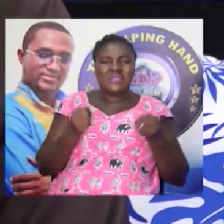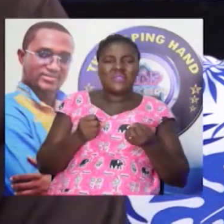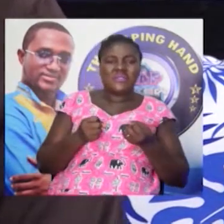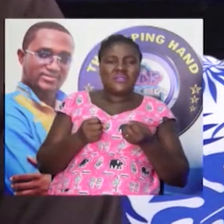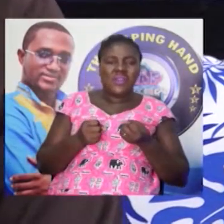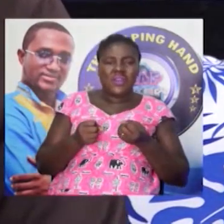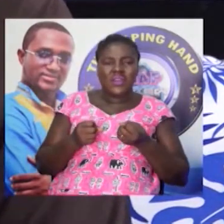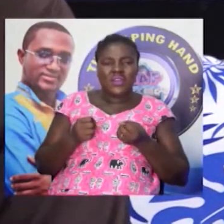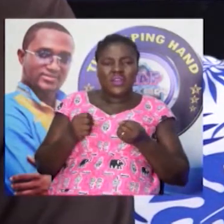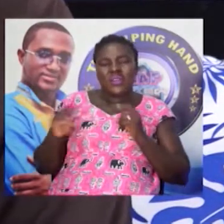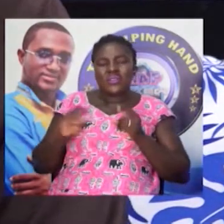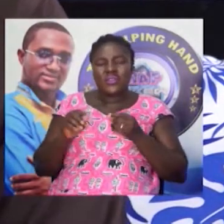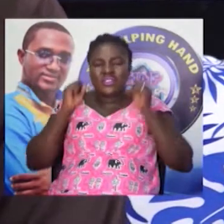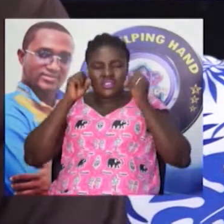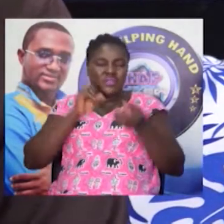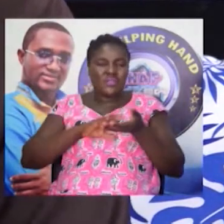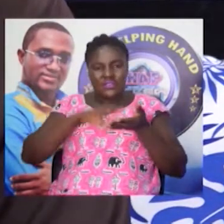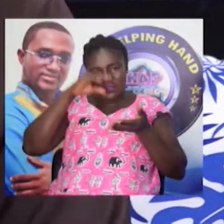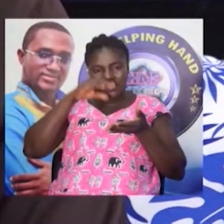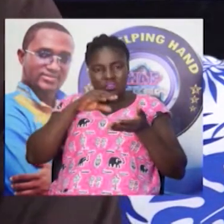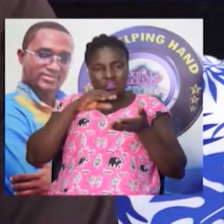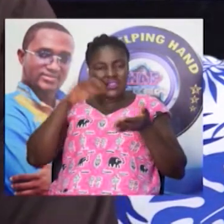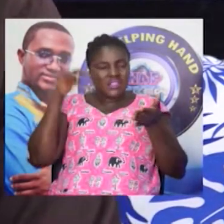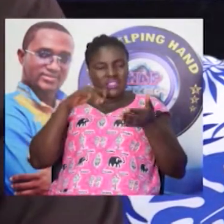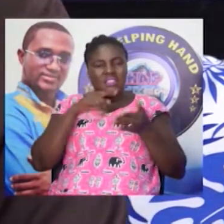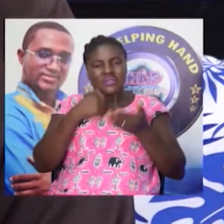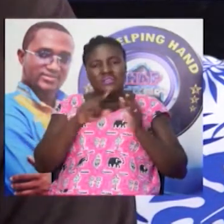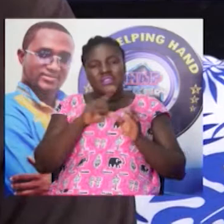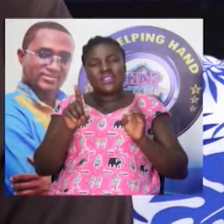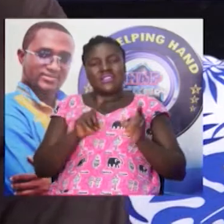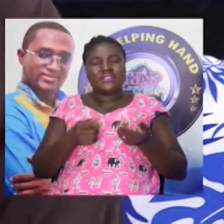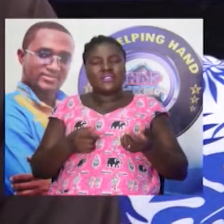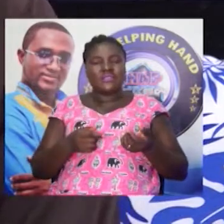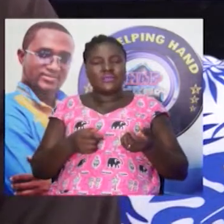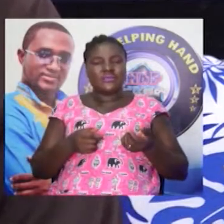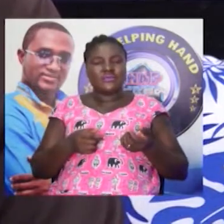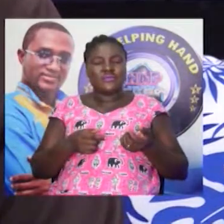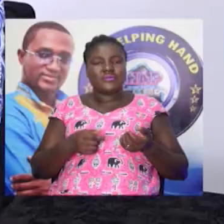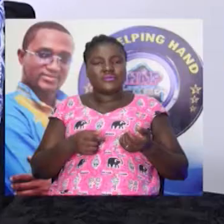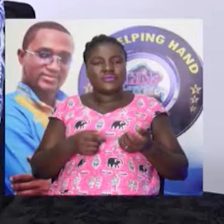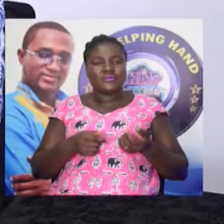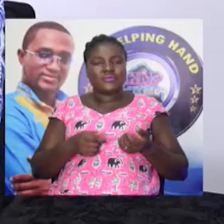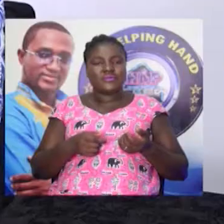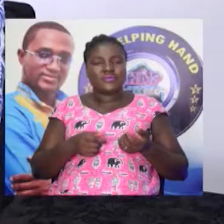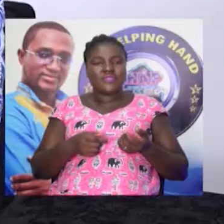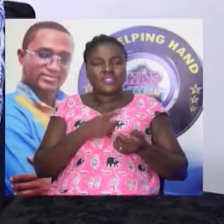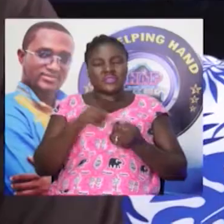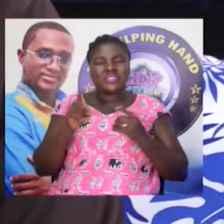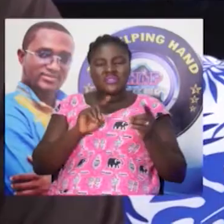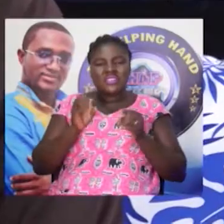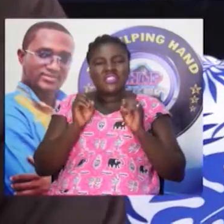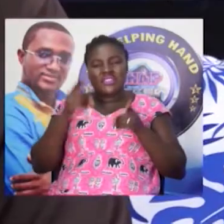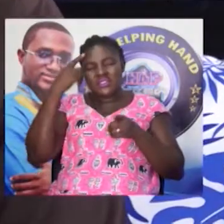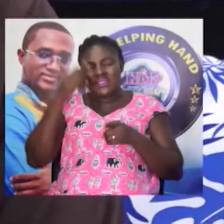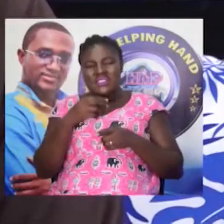university? So you go back to go to school, they ask you, what I do? Oh, I'm doing the education for the visually impaired. It